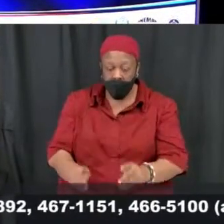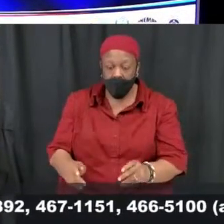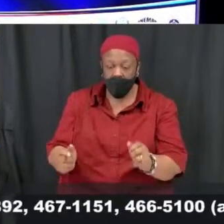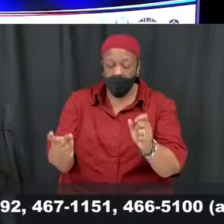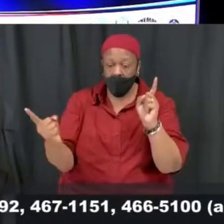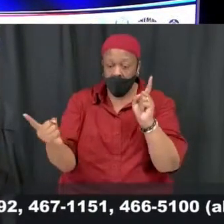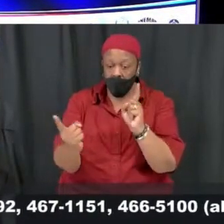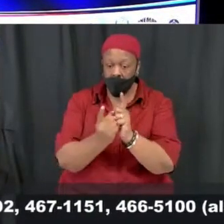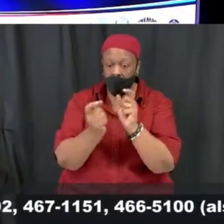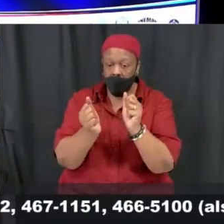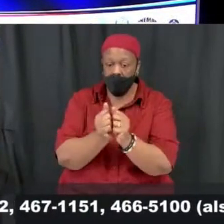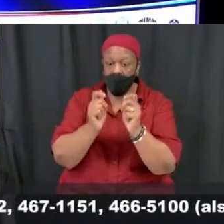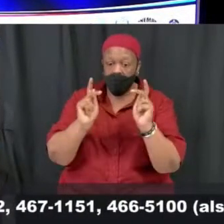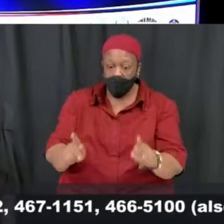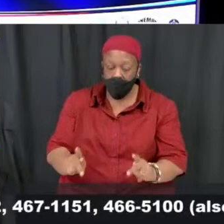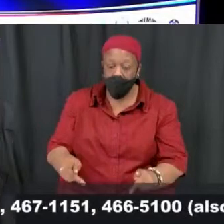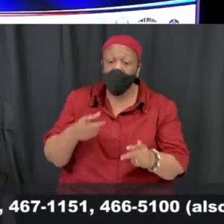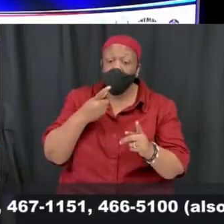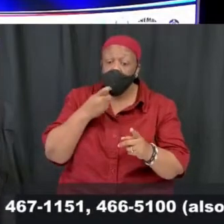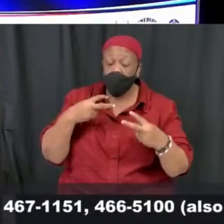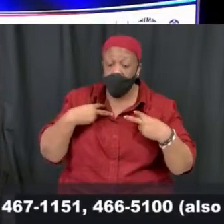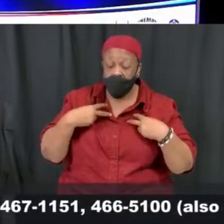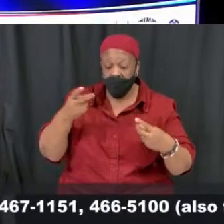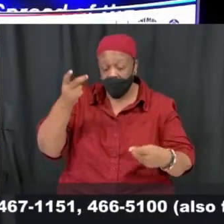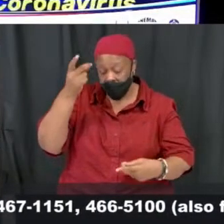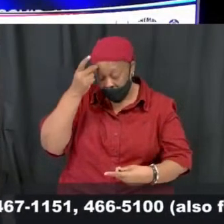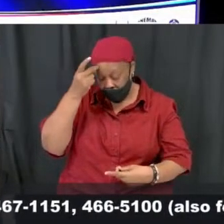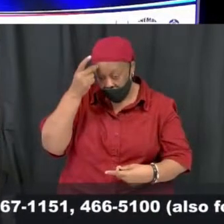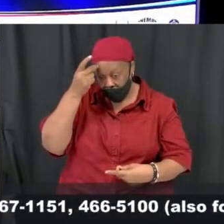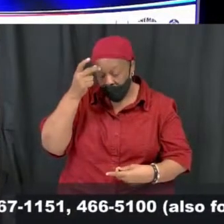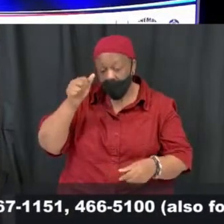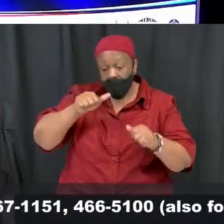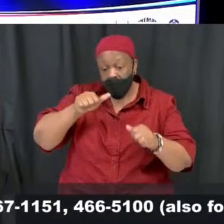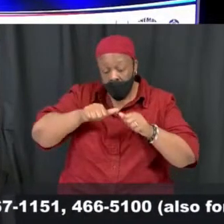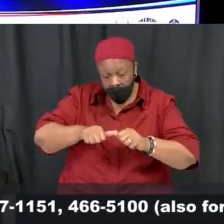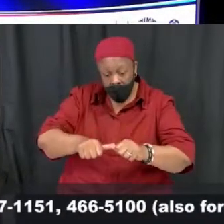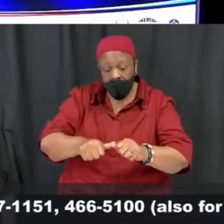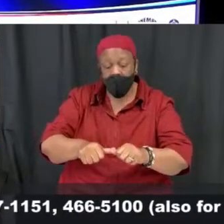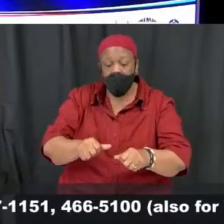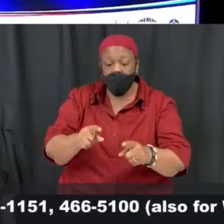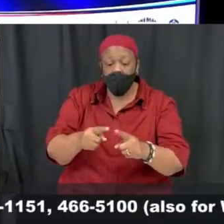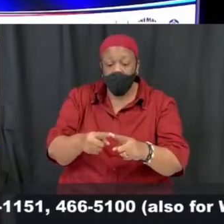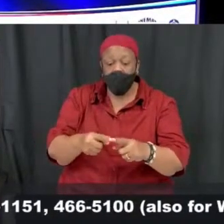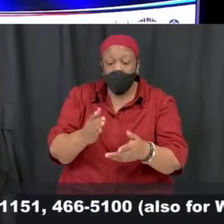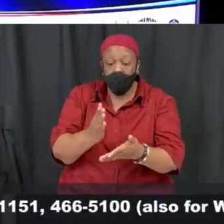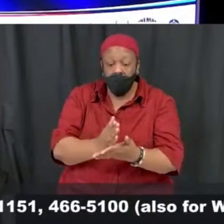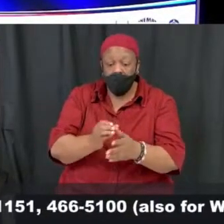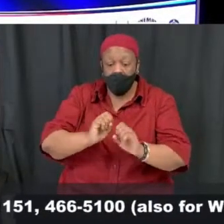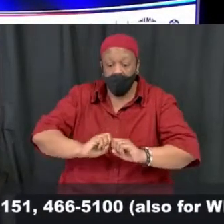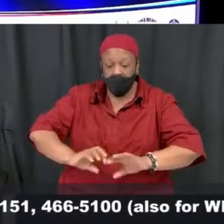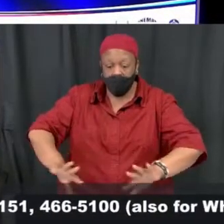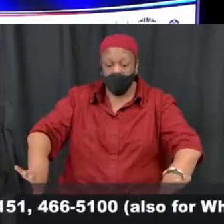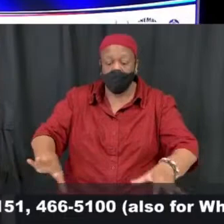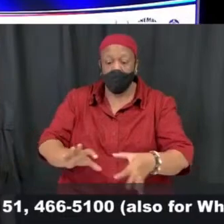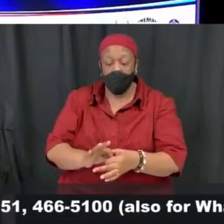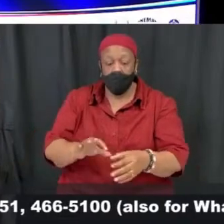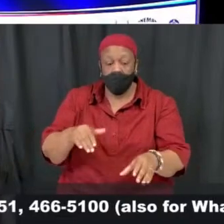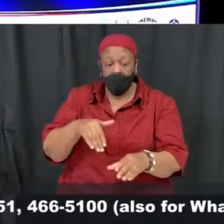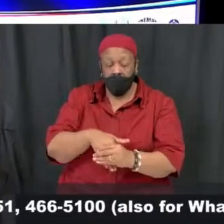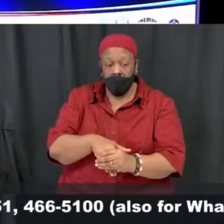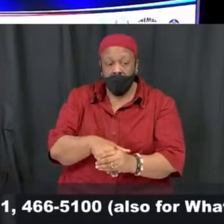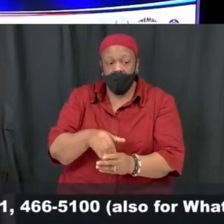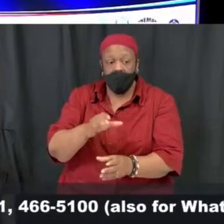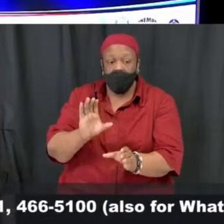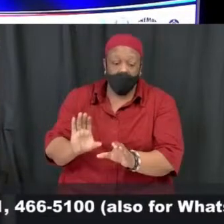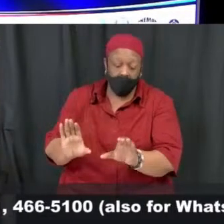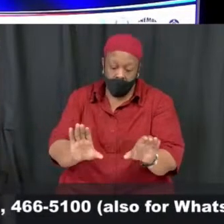no safe haven to continue its spread in our community. We will do what we have to do, and as we